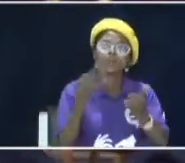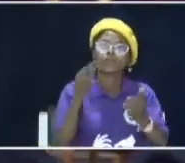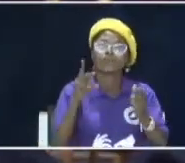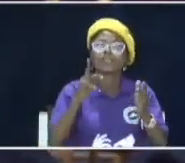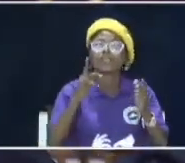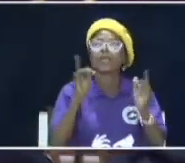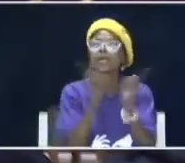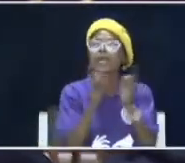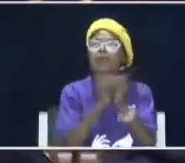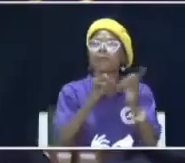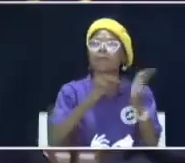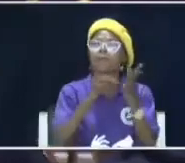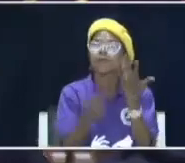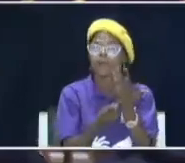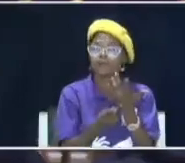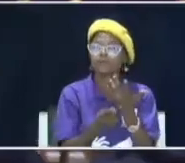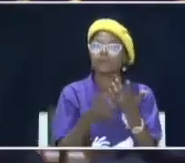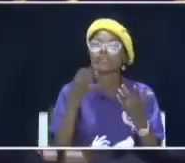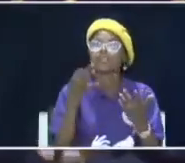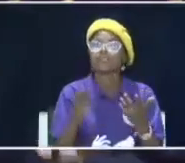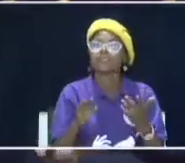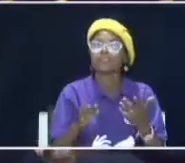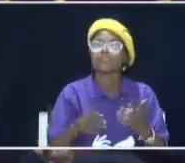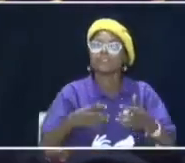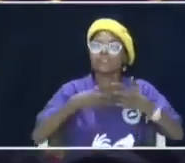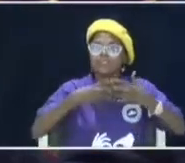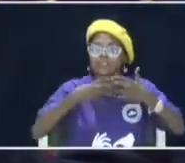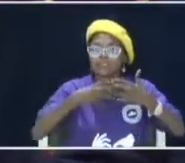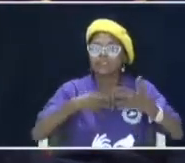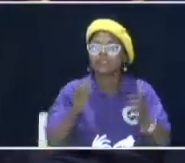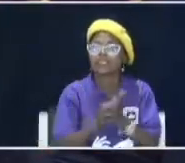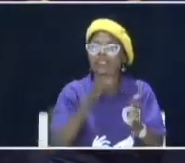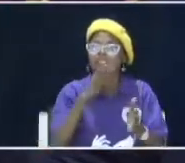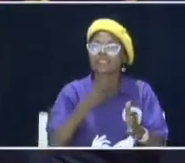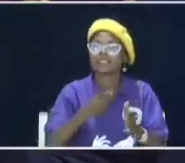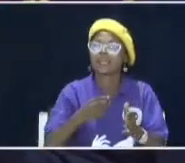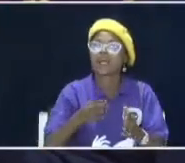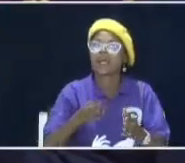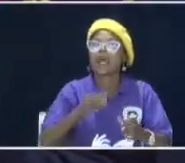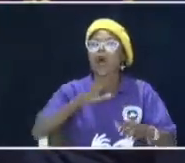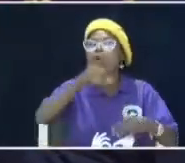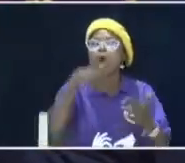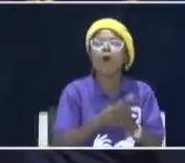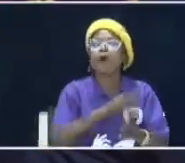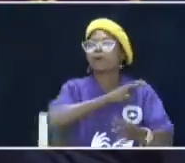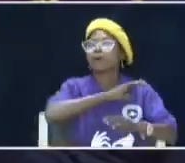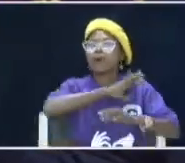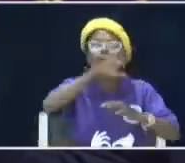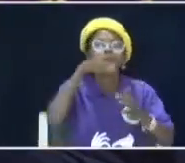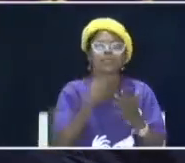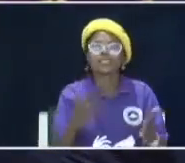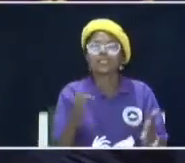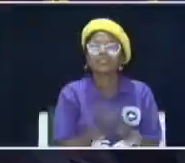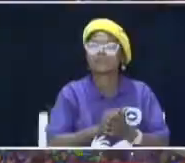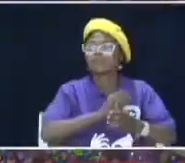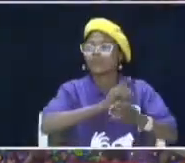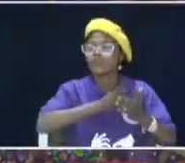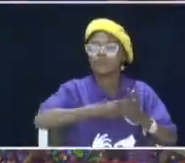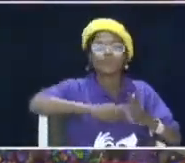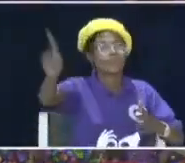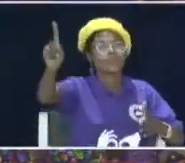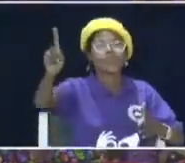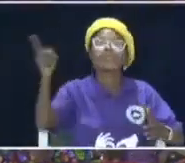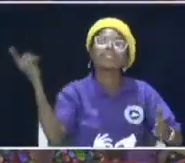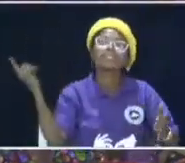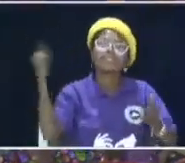pain, the electrical shock sensation that run through my spinal cord arm, everything disappear. Up to today,